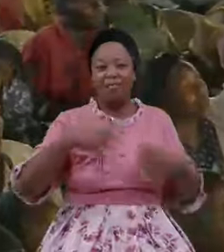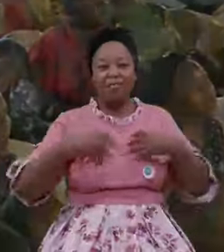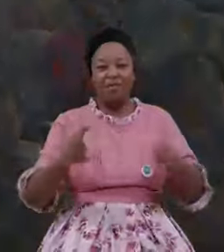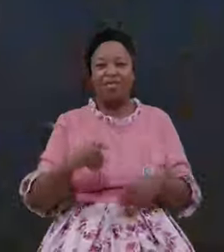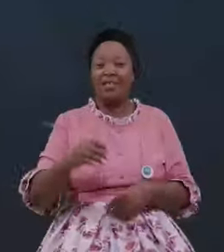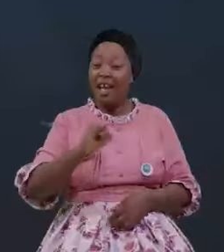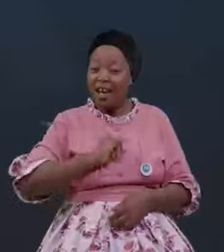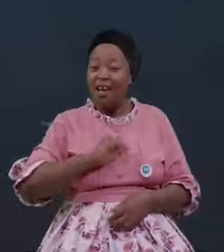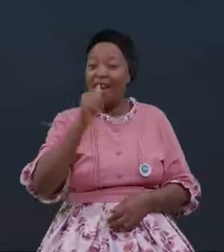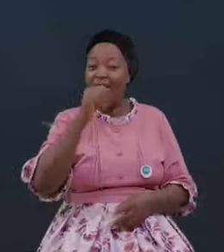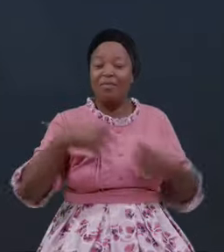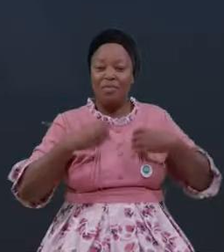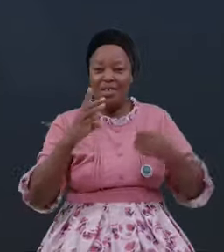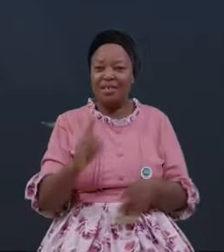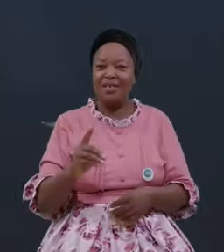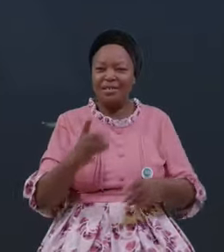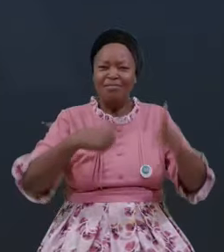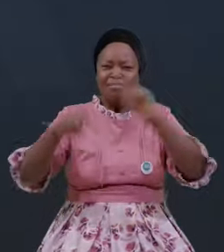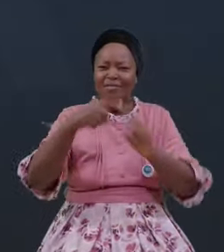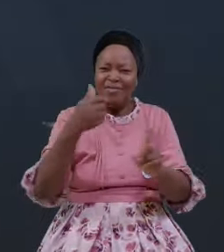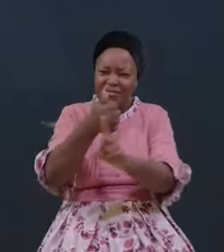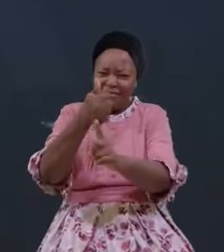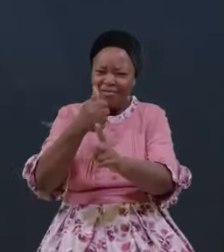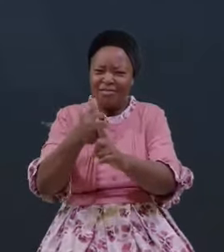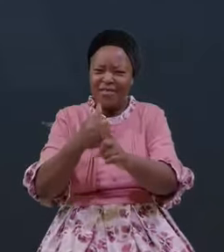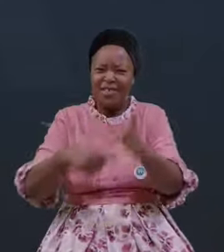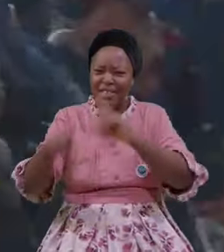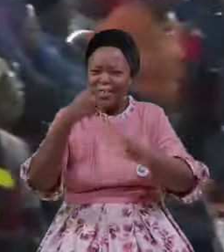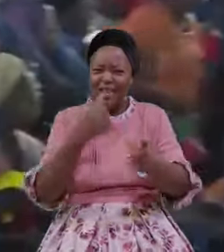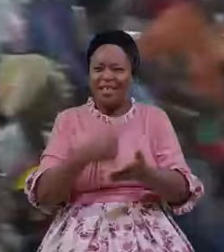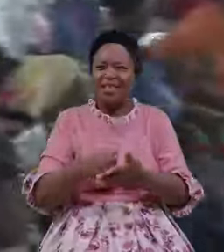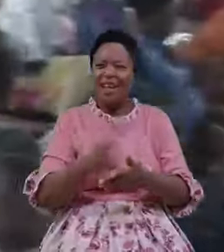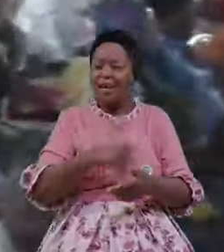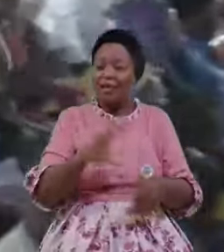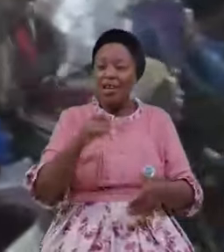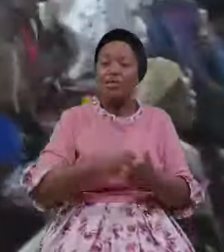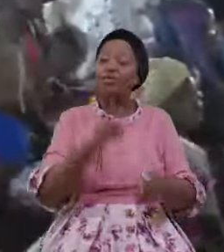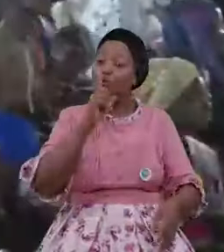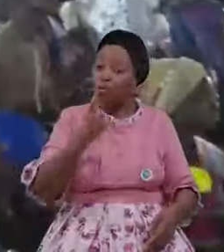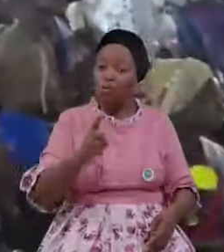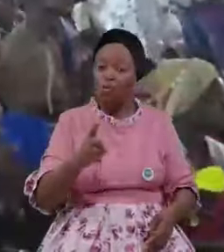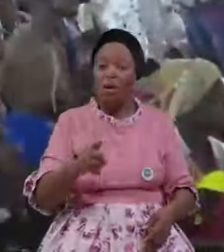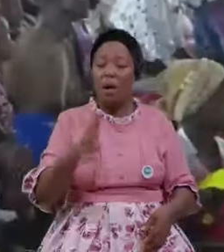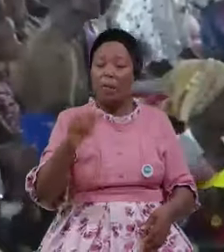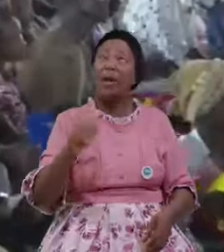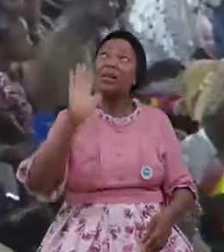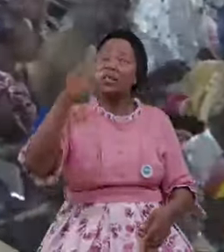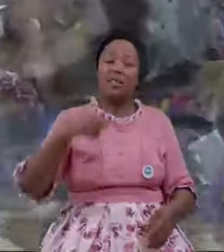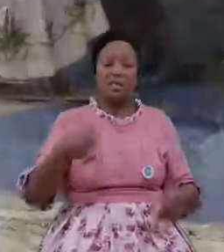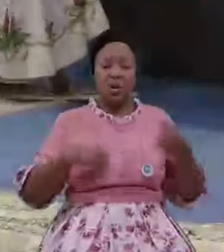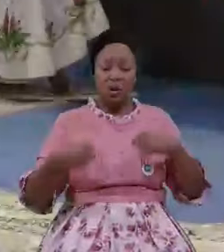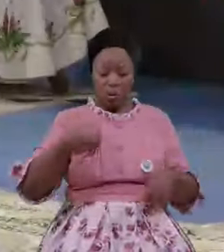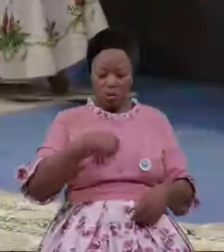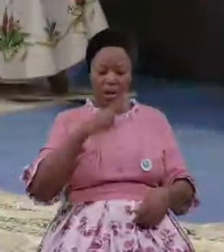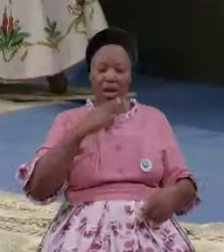healed. Say it for yourself and find it true. "By his stripes we're healed." And look at verse